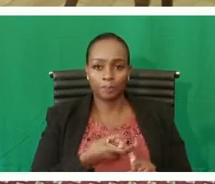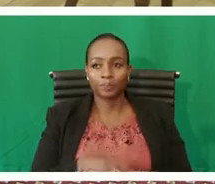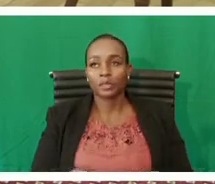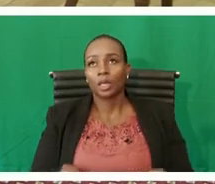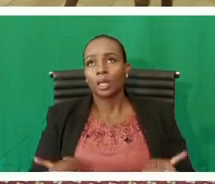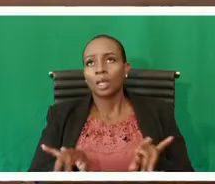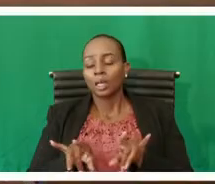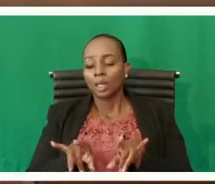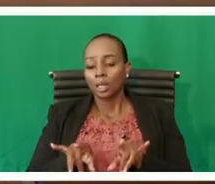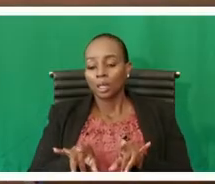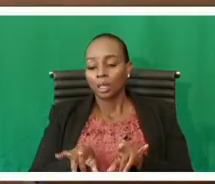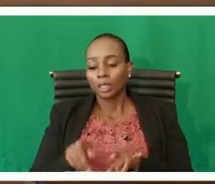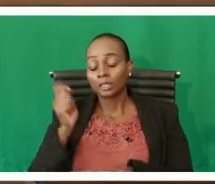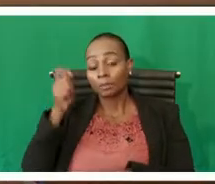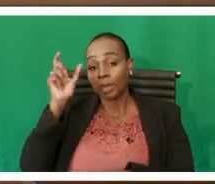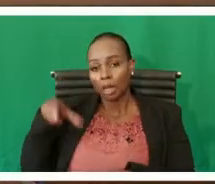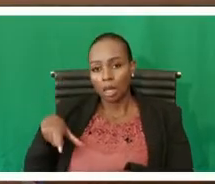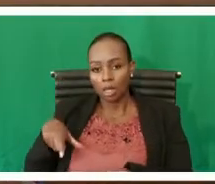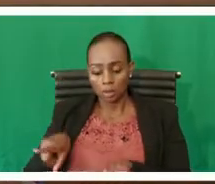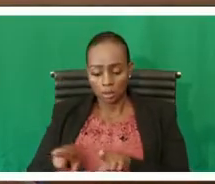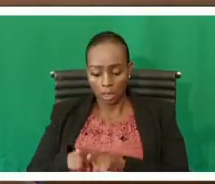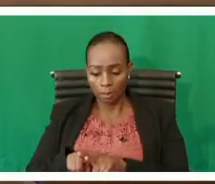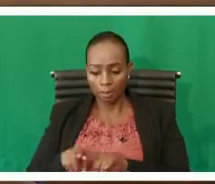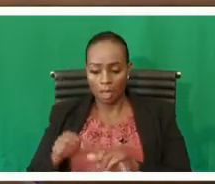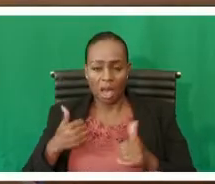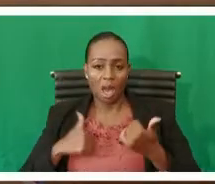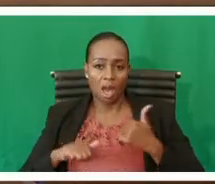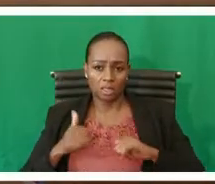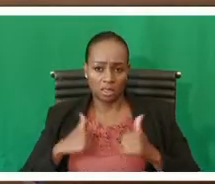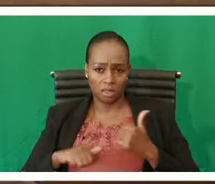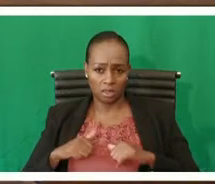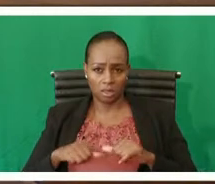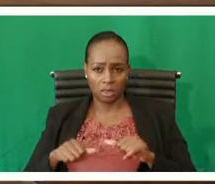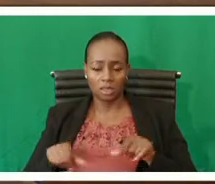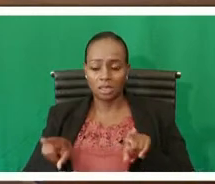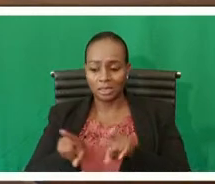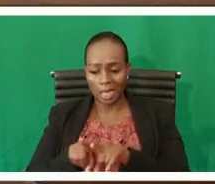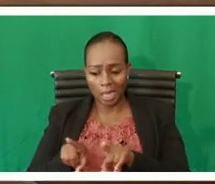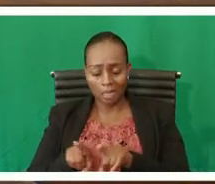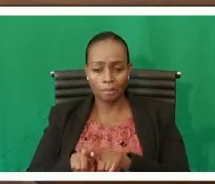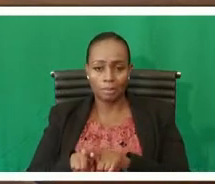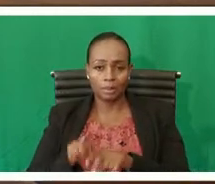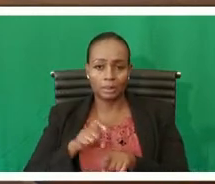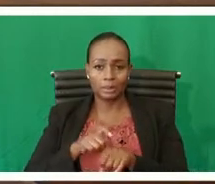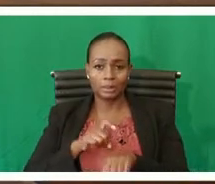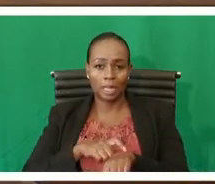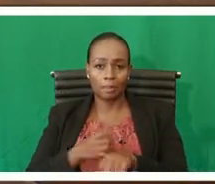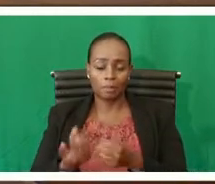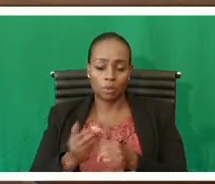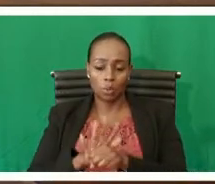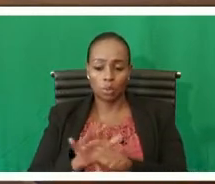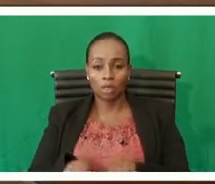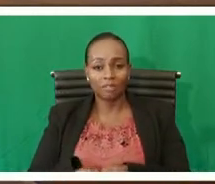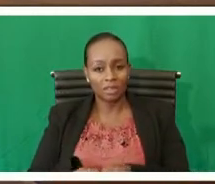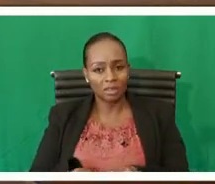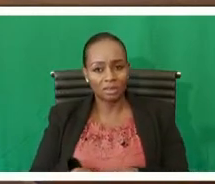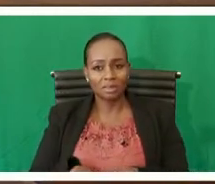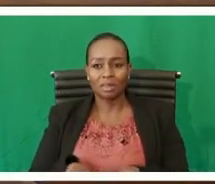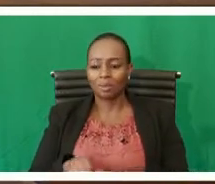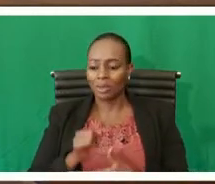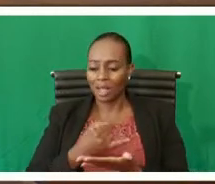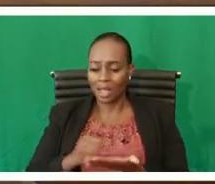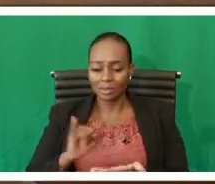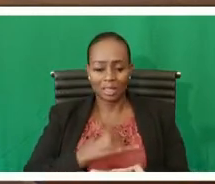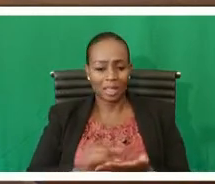and culture sector was affected by COVID-19. Many events had to be cancelled.